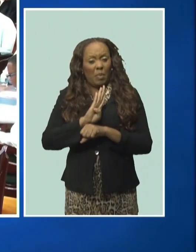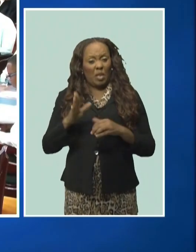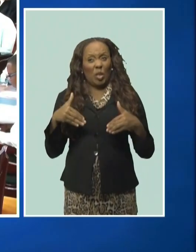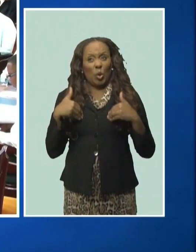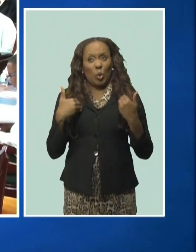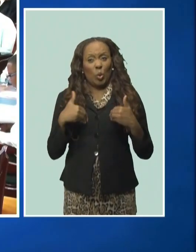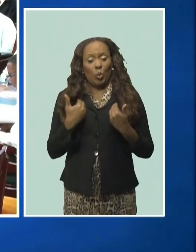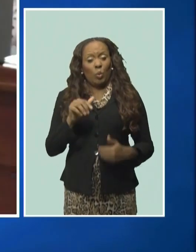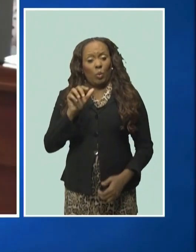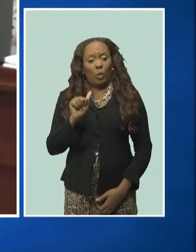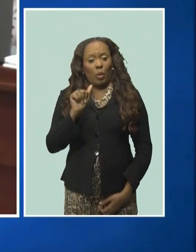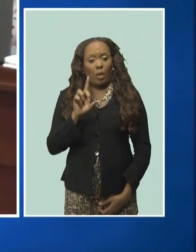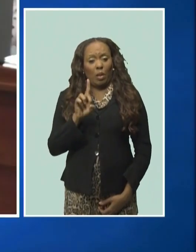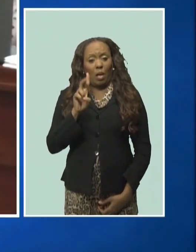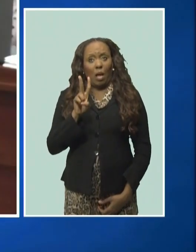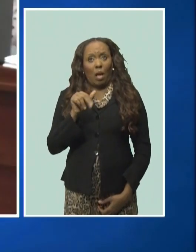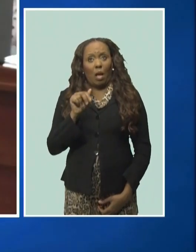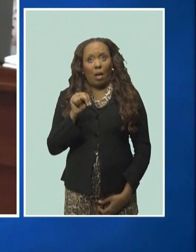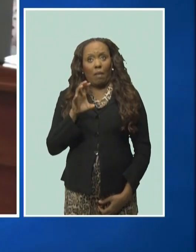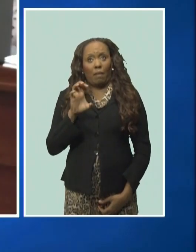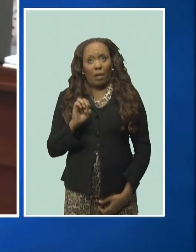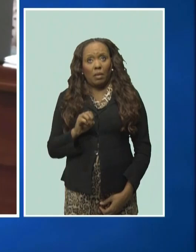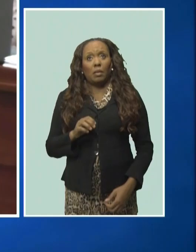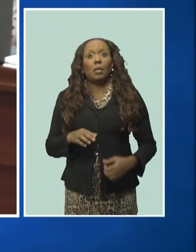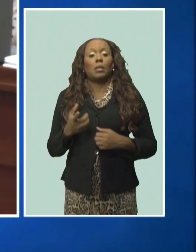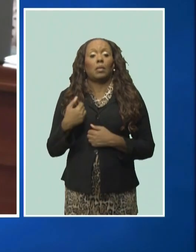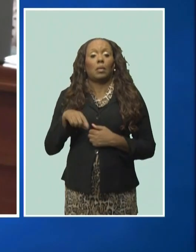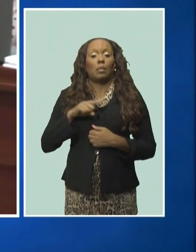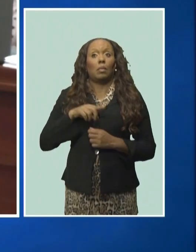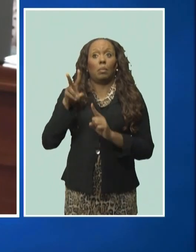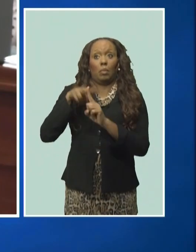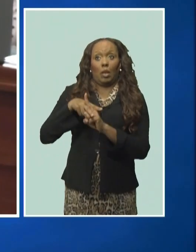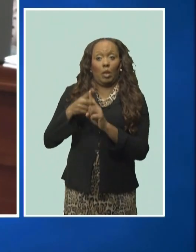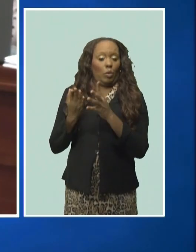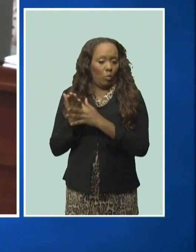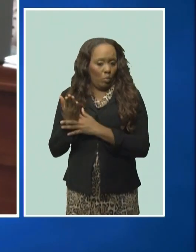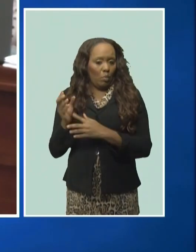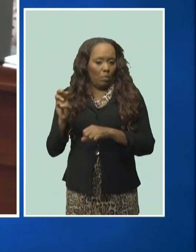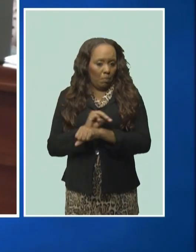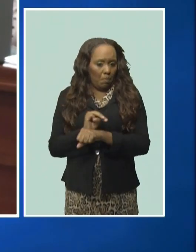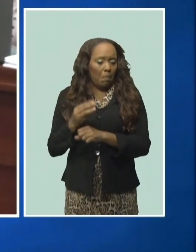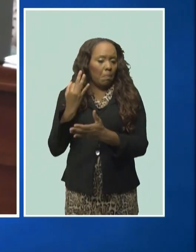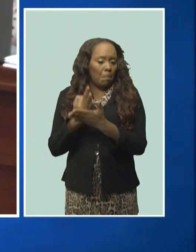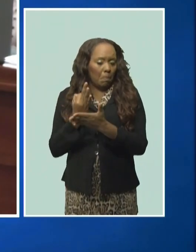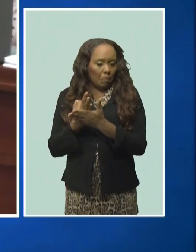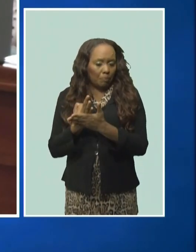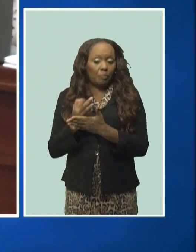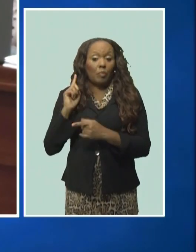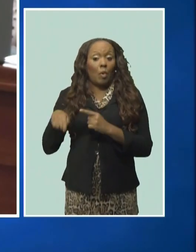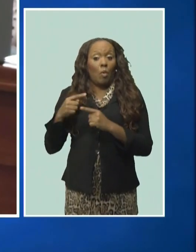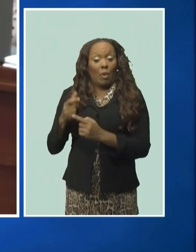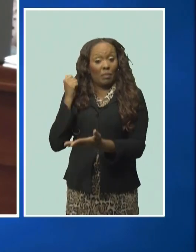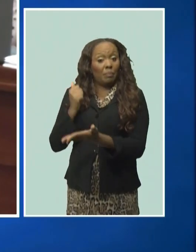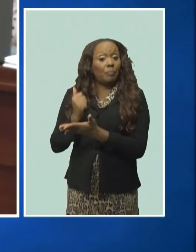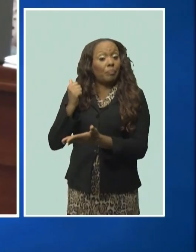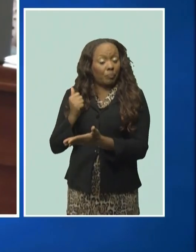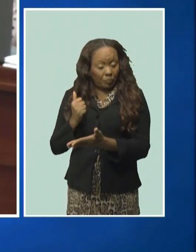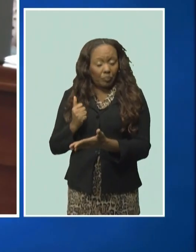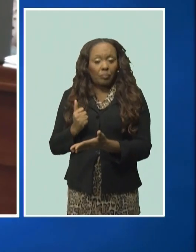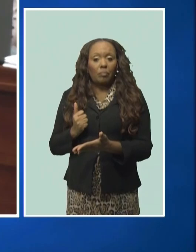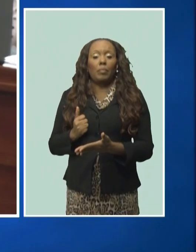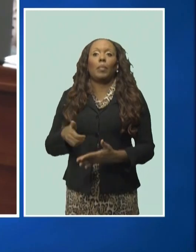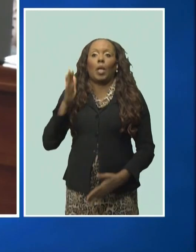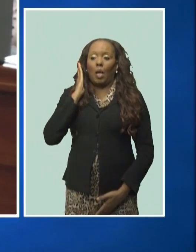subsequently requested a move-in the estimates through the Ministry of Finance, and once that is approved, we will see